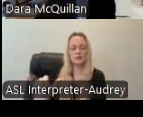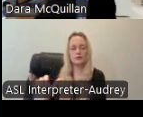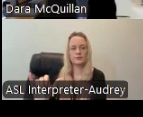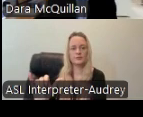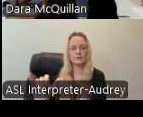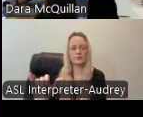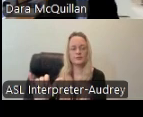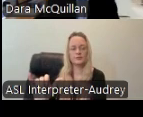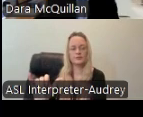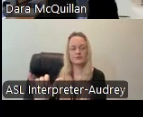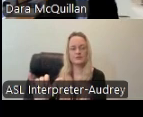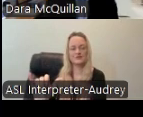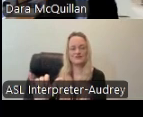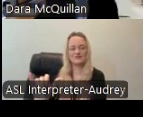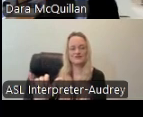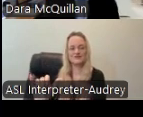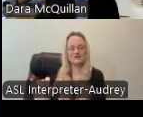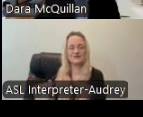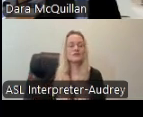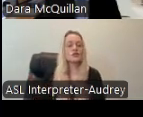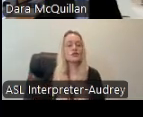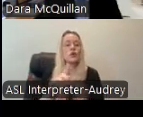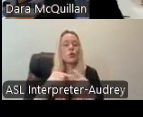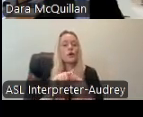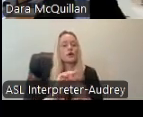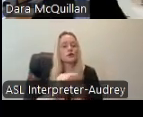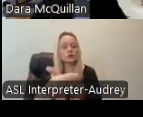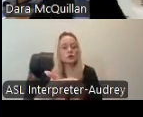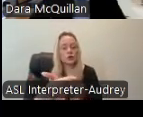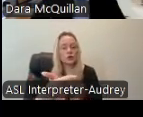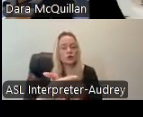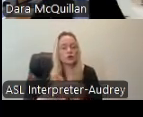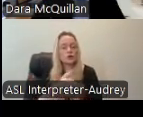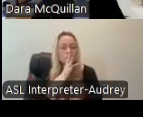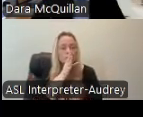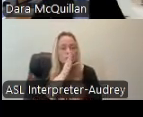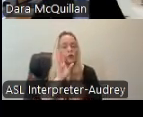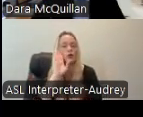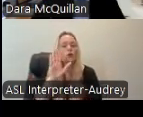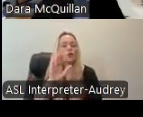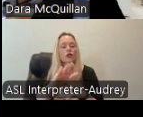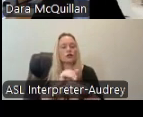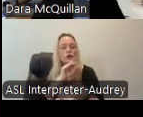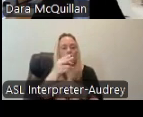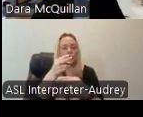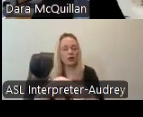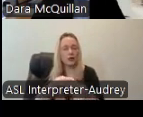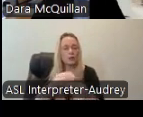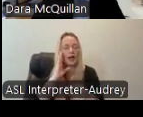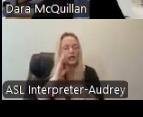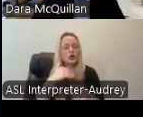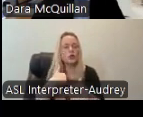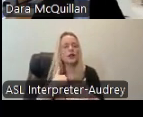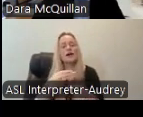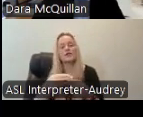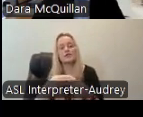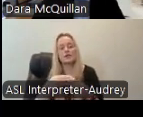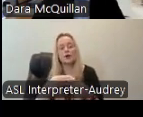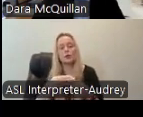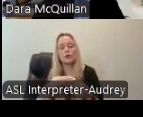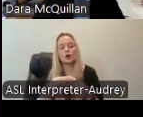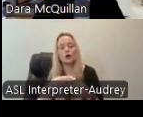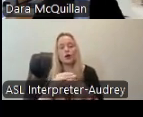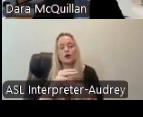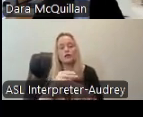KRISTEN.BUCKLEY. When it is your turn to speak, your name will be called and you will be granted temporary speaking privileges by the session